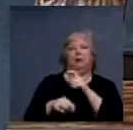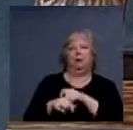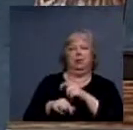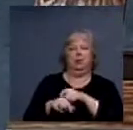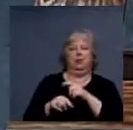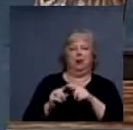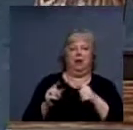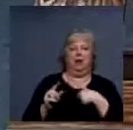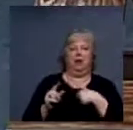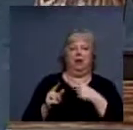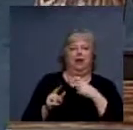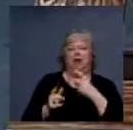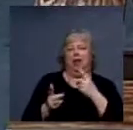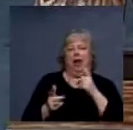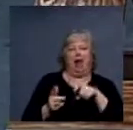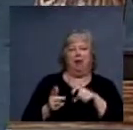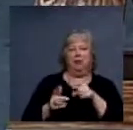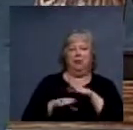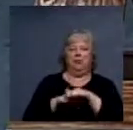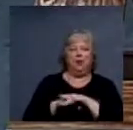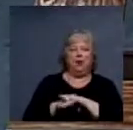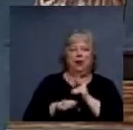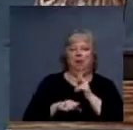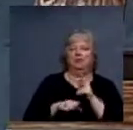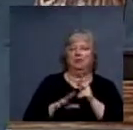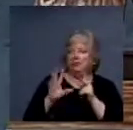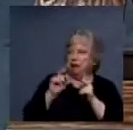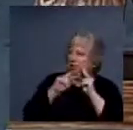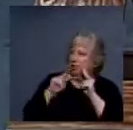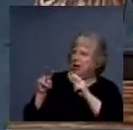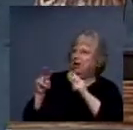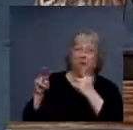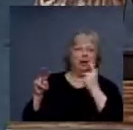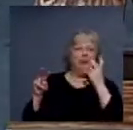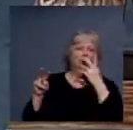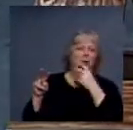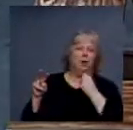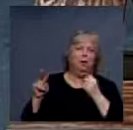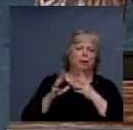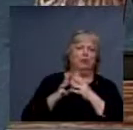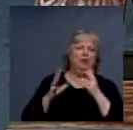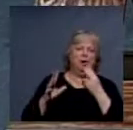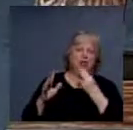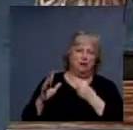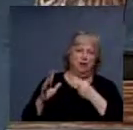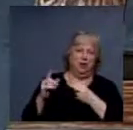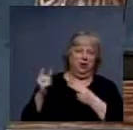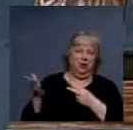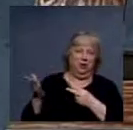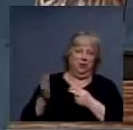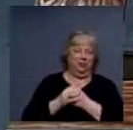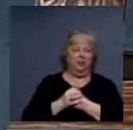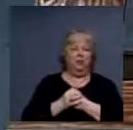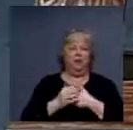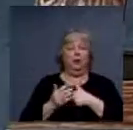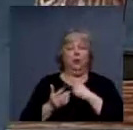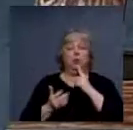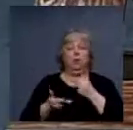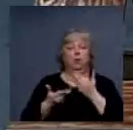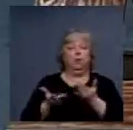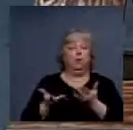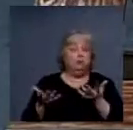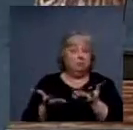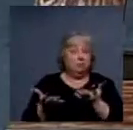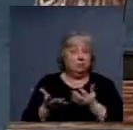slow down and take a look at it because it's so beautiful and there's such rich history there. What we are proposing to do